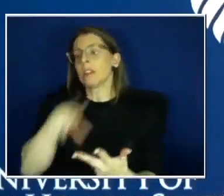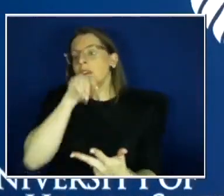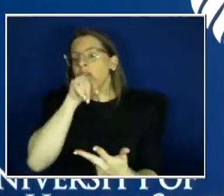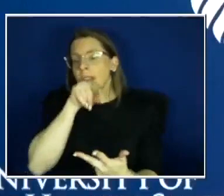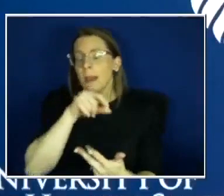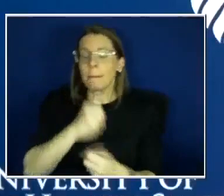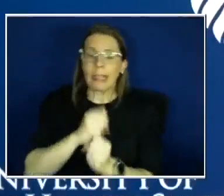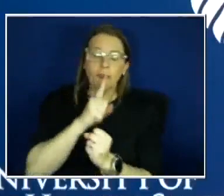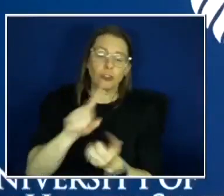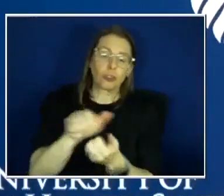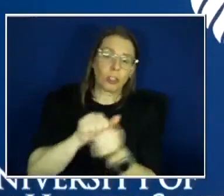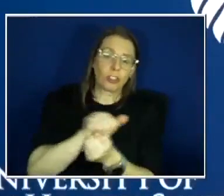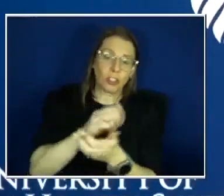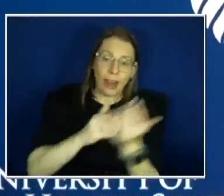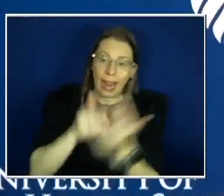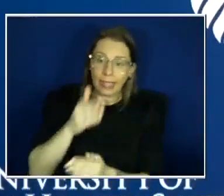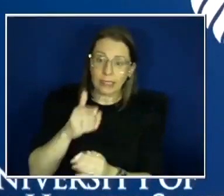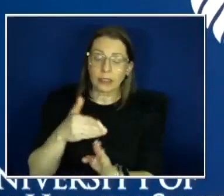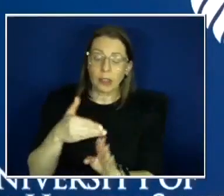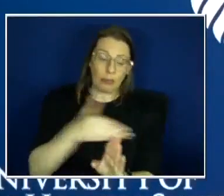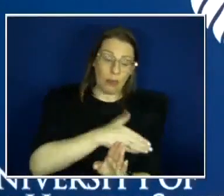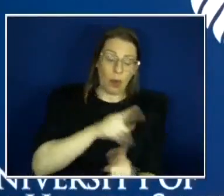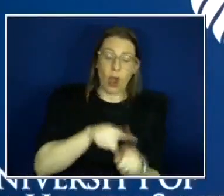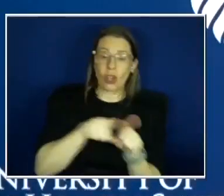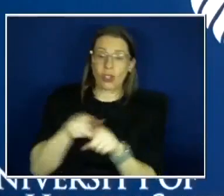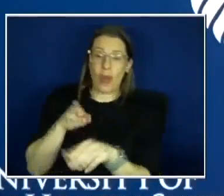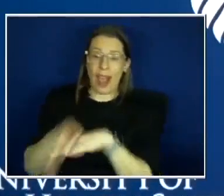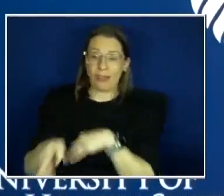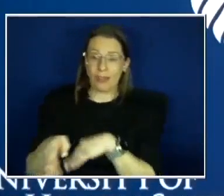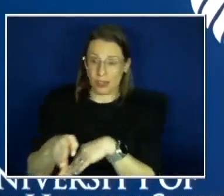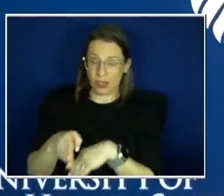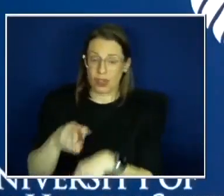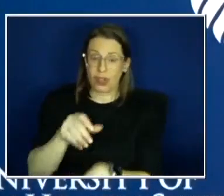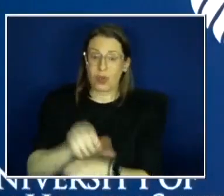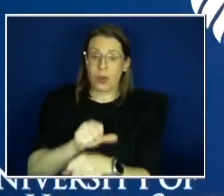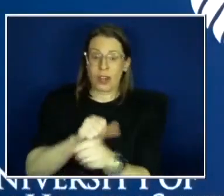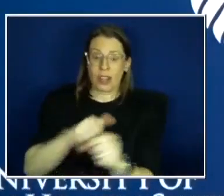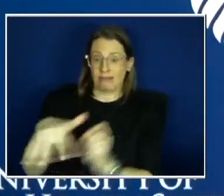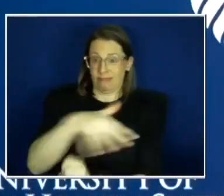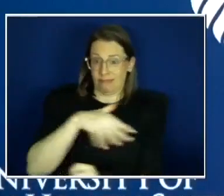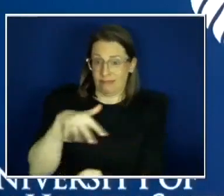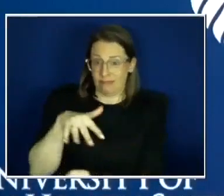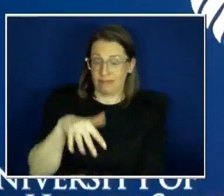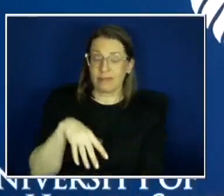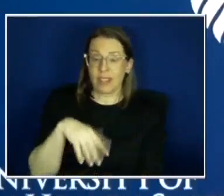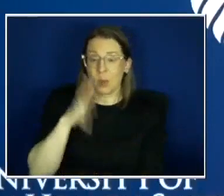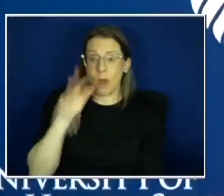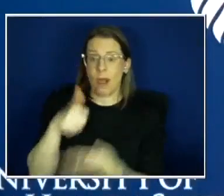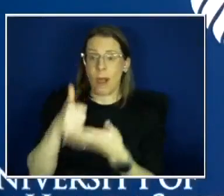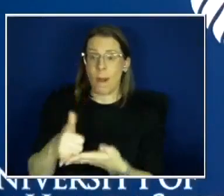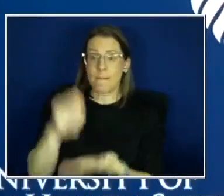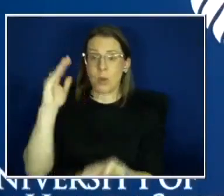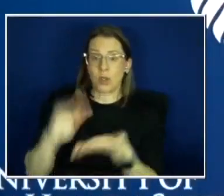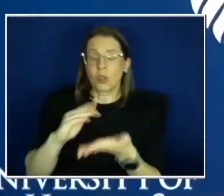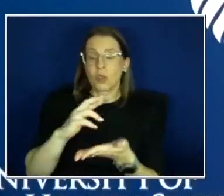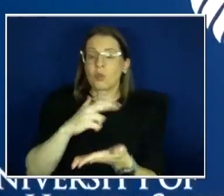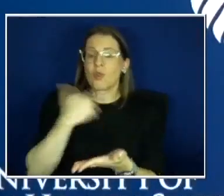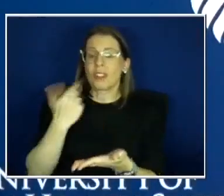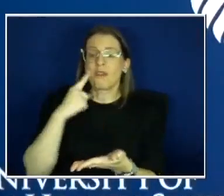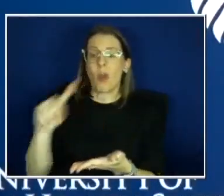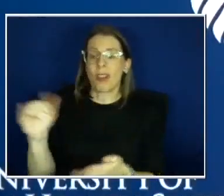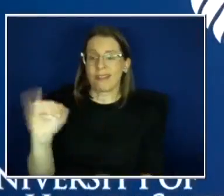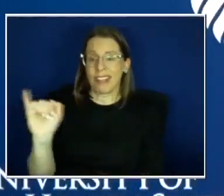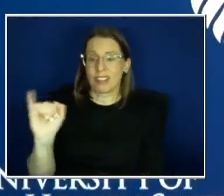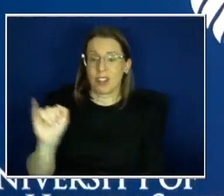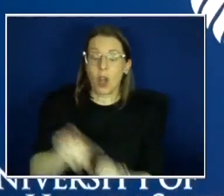frequently before and especially after doing any work out around the livestock as well. Those things will help reduce your risk of getting infection. We should also say